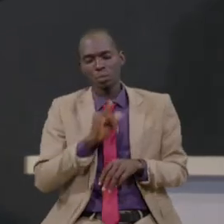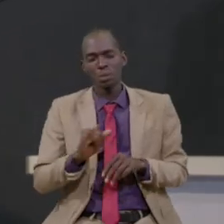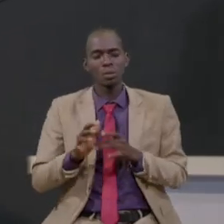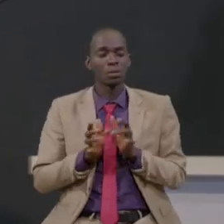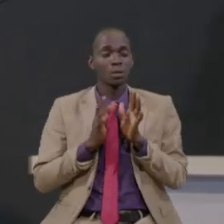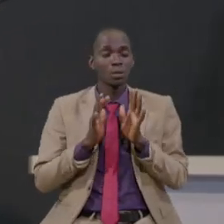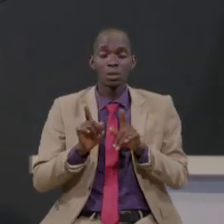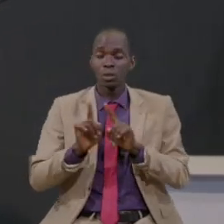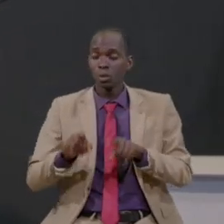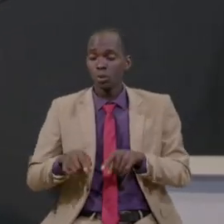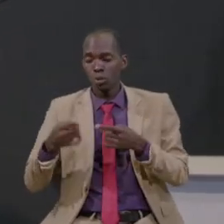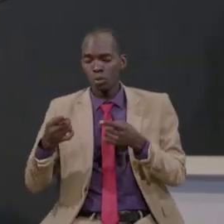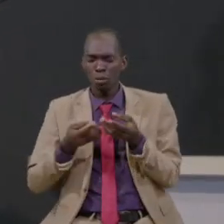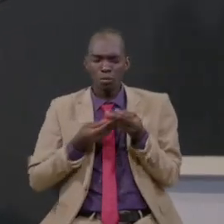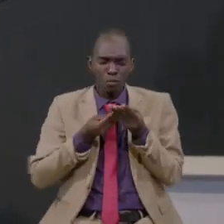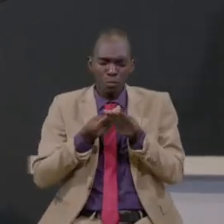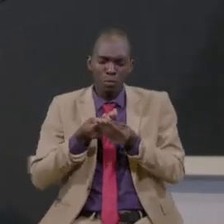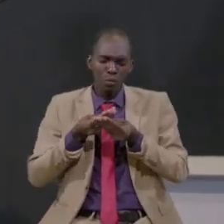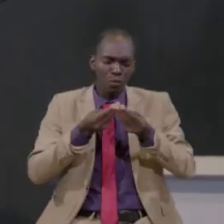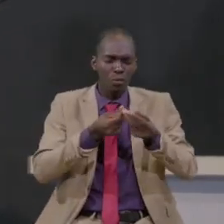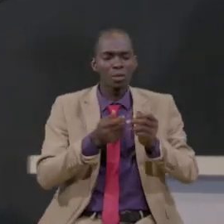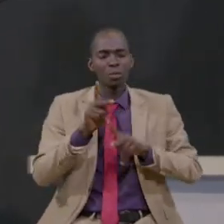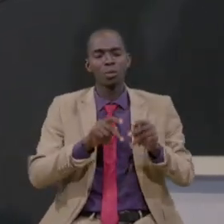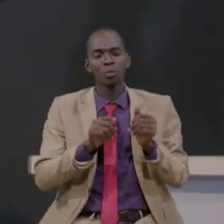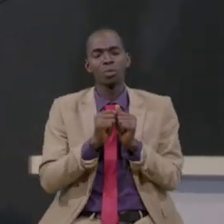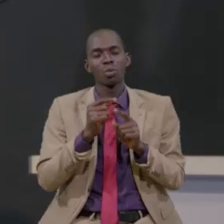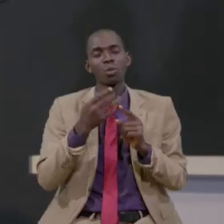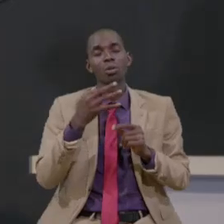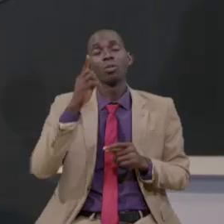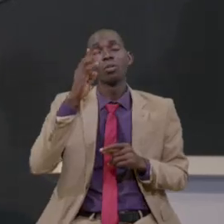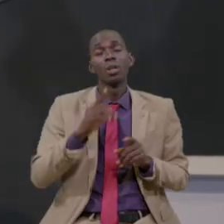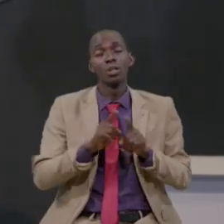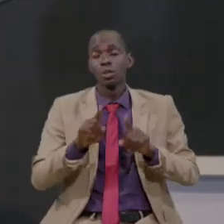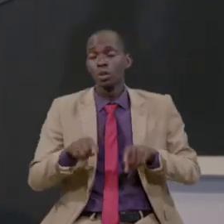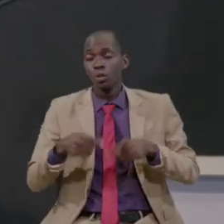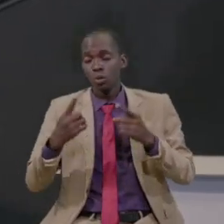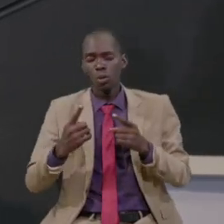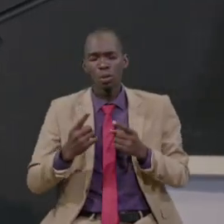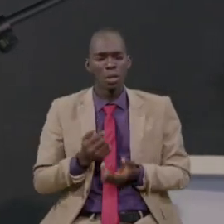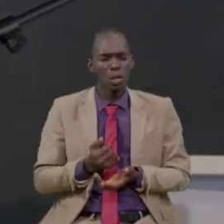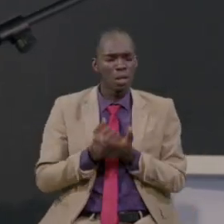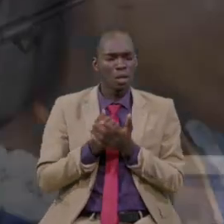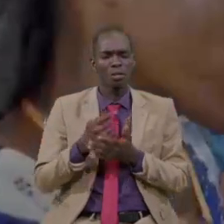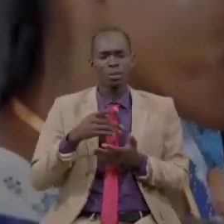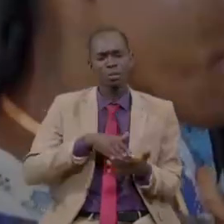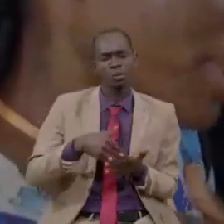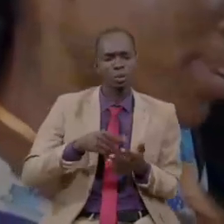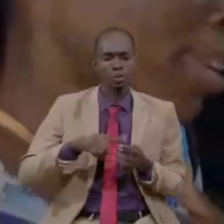the people. As you go, stabilize them in the Christian